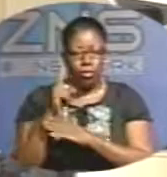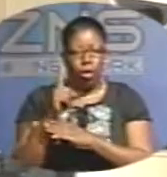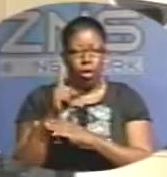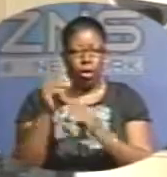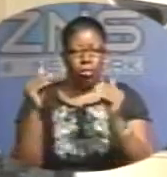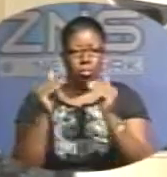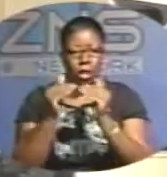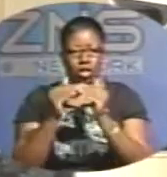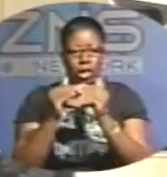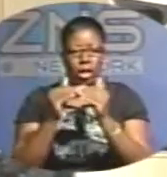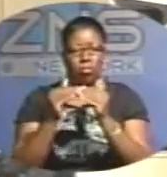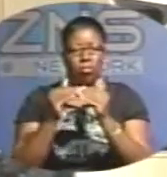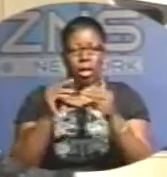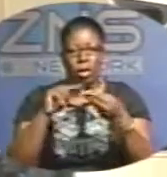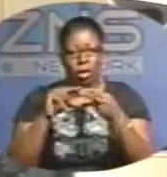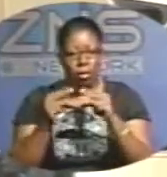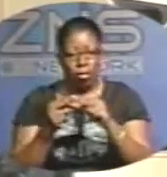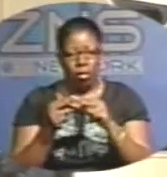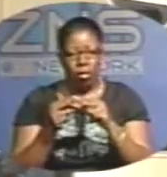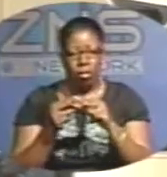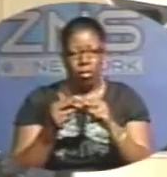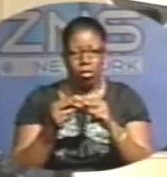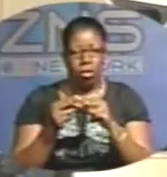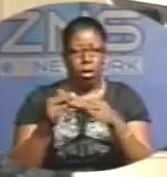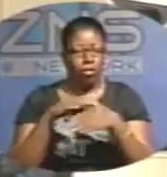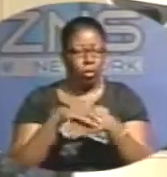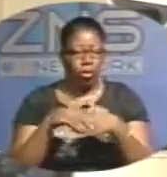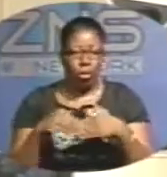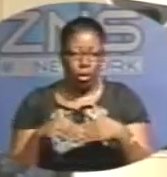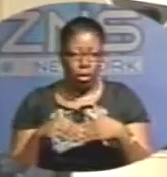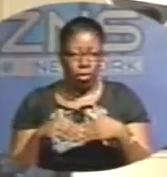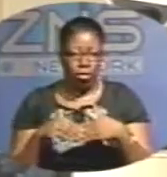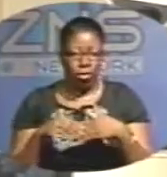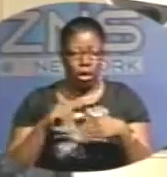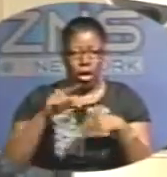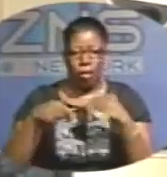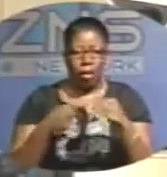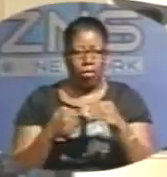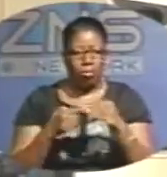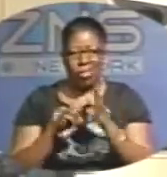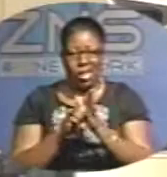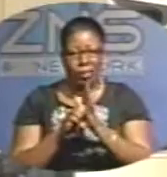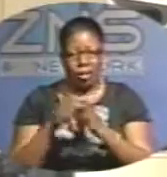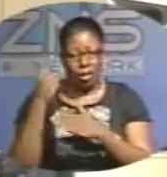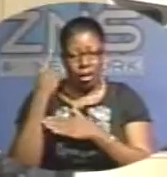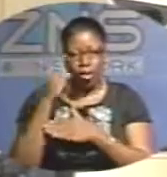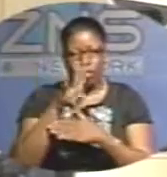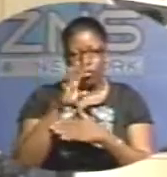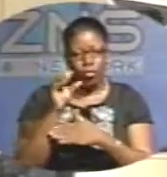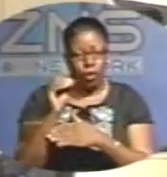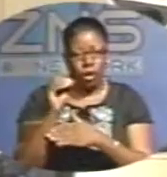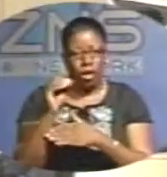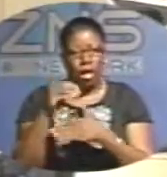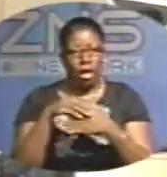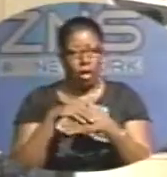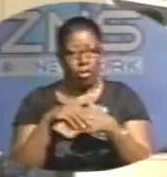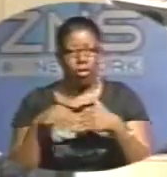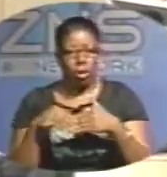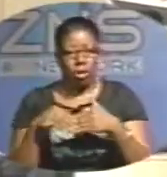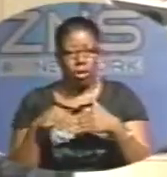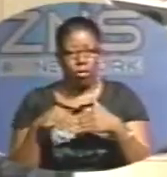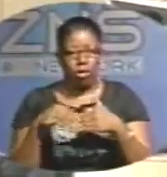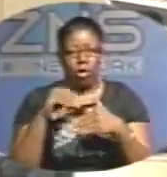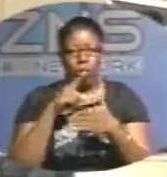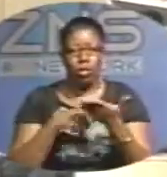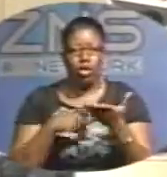matching numbers of your marketing dollars. I think you're somewhere around $40,000. I'm trying to figure out what you're going to do with $80,000. It's